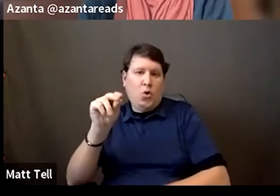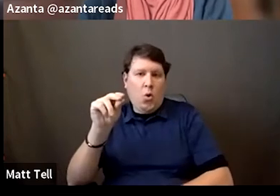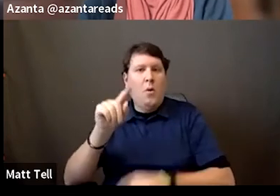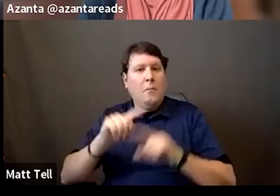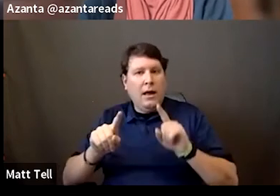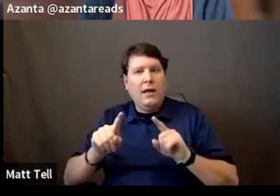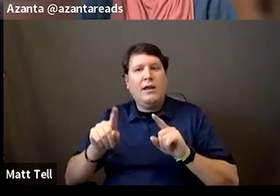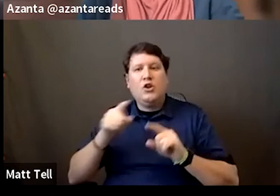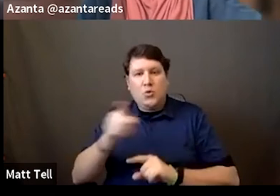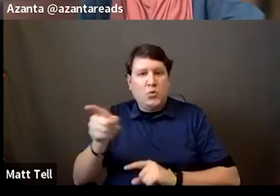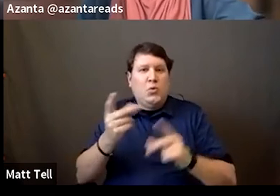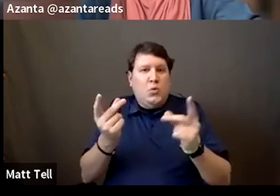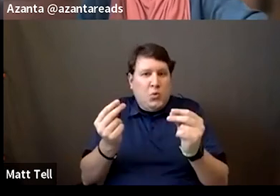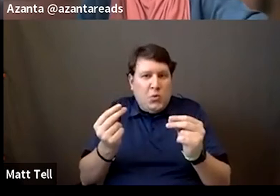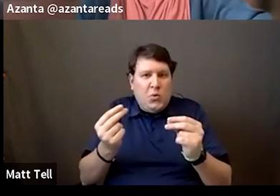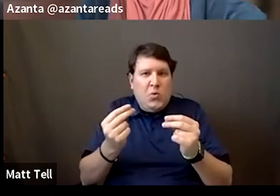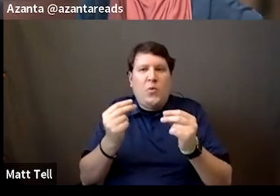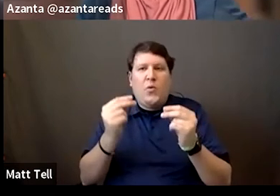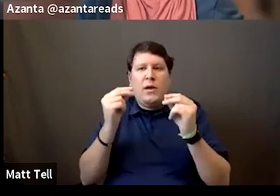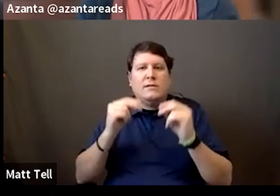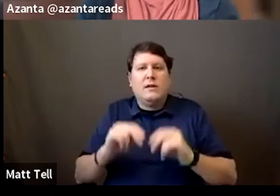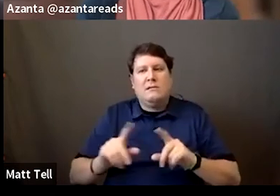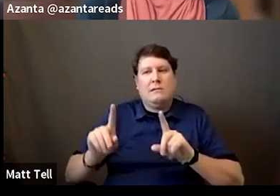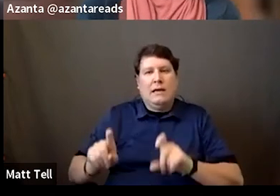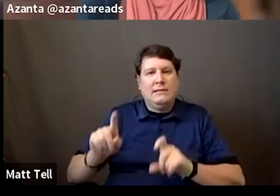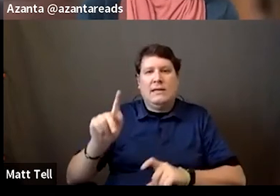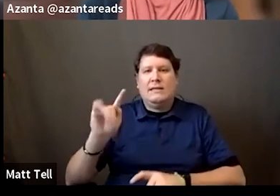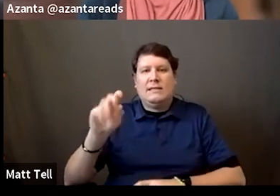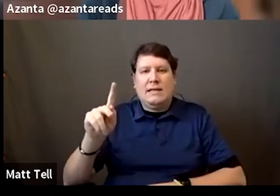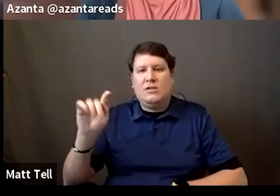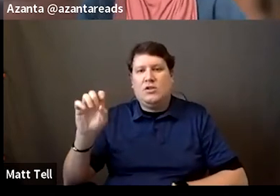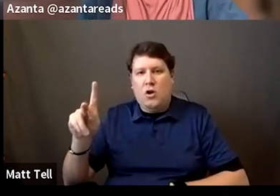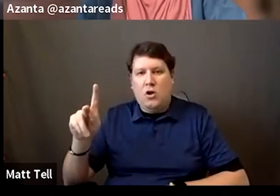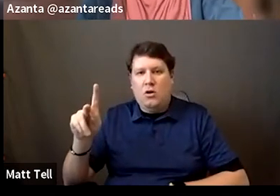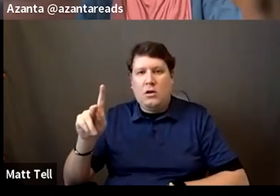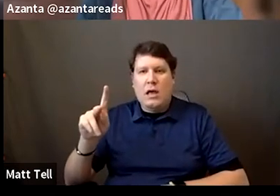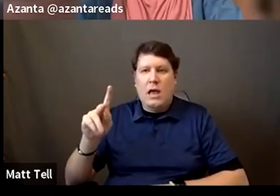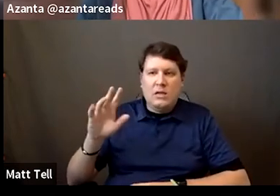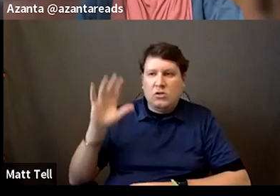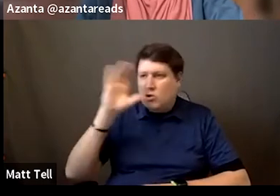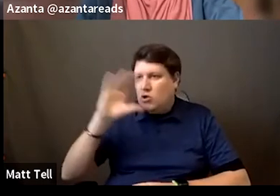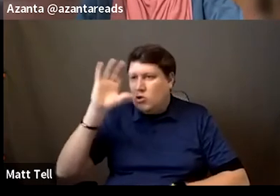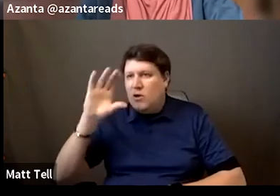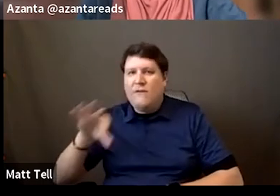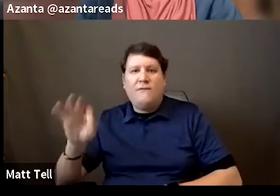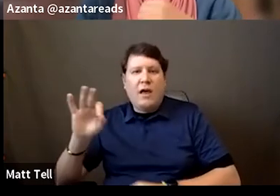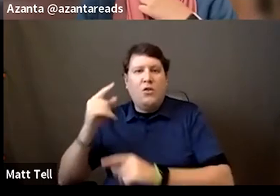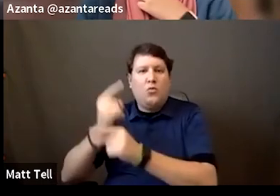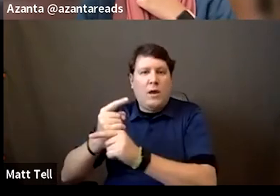on the app, feeling out and finding the right people in that specific genre to send those books.